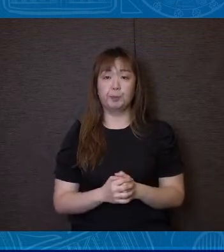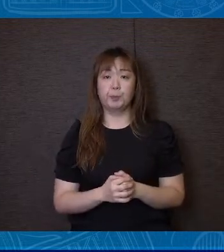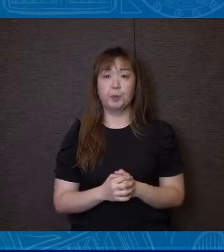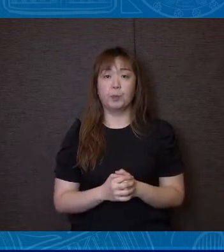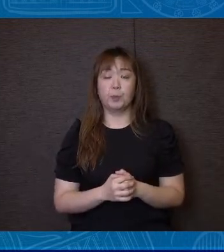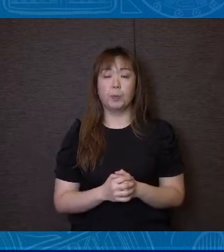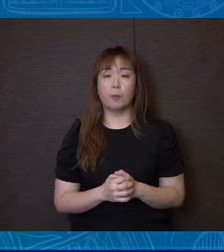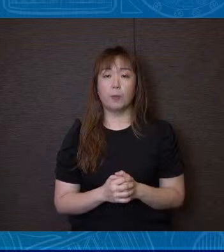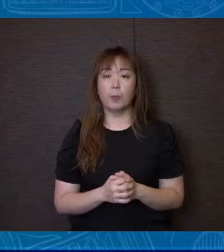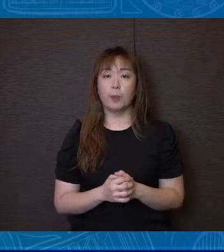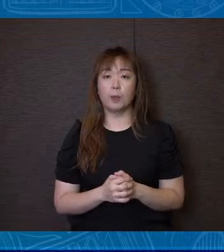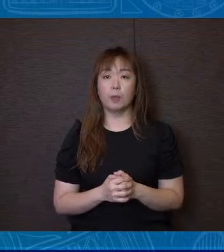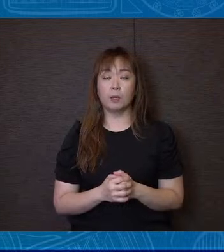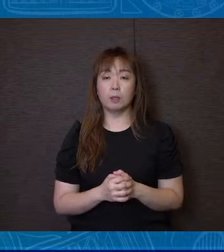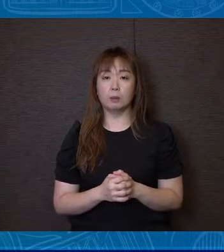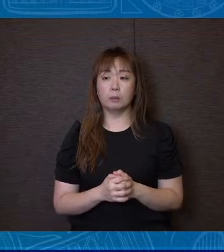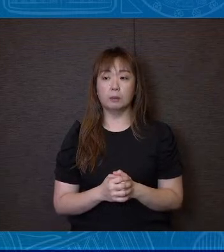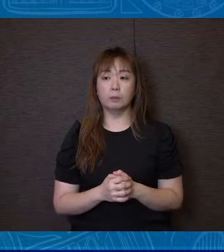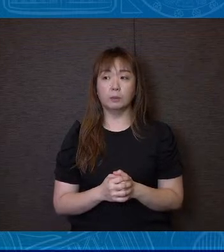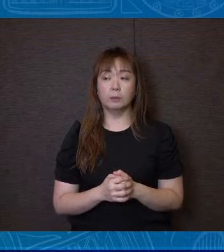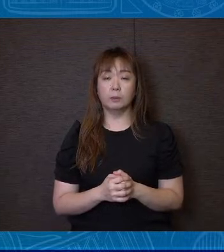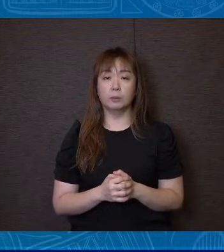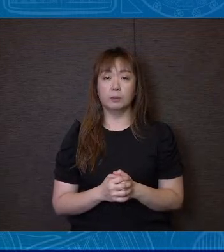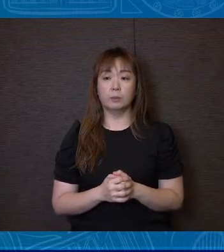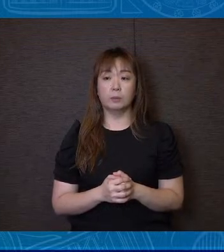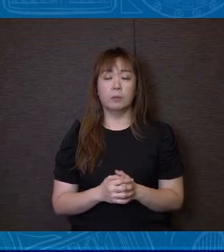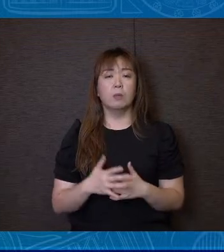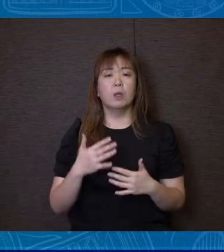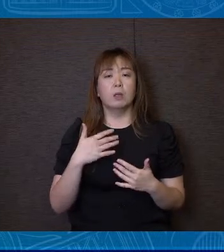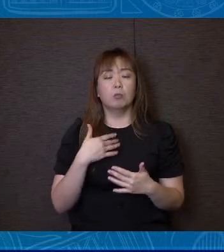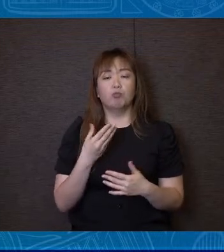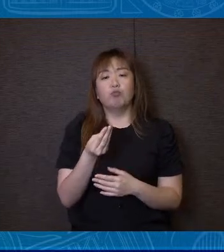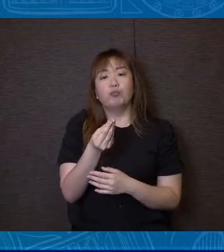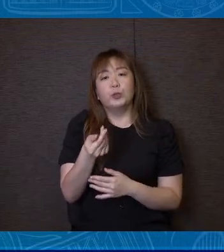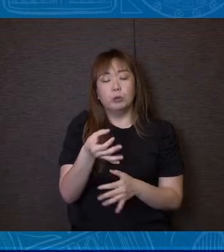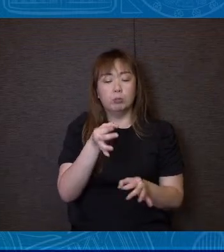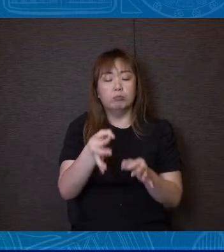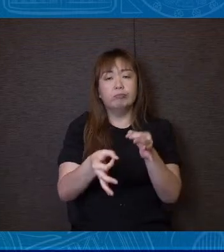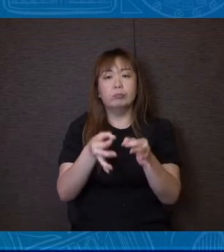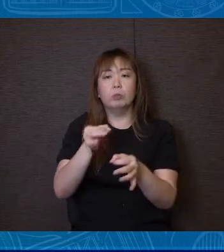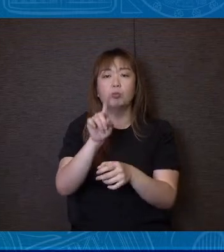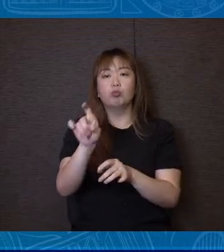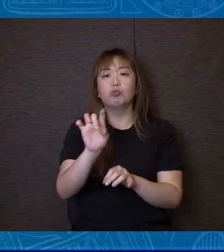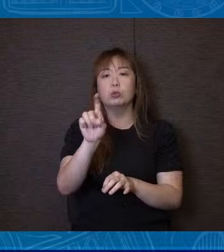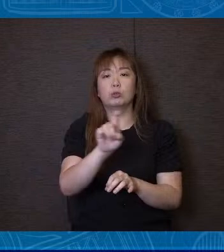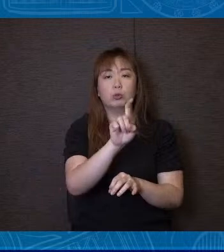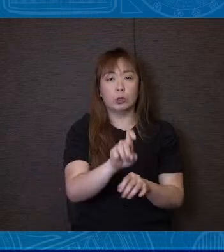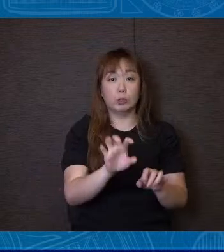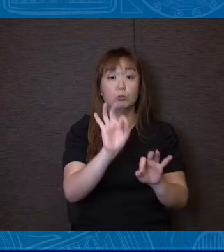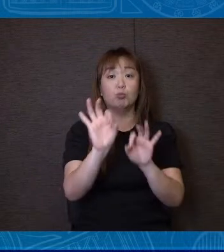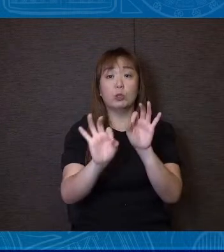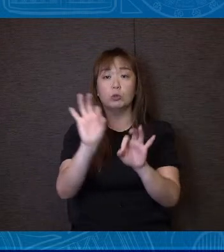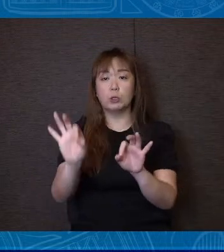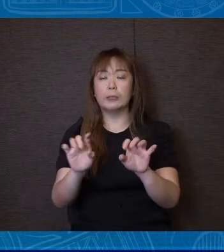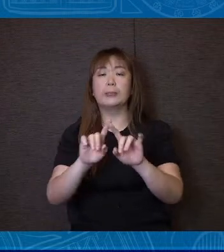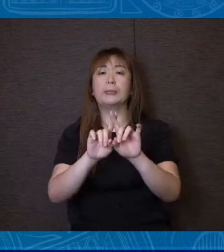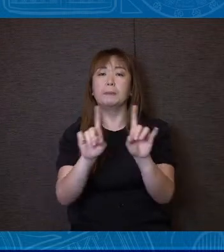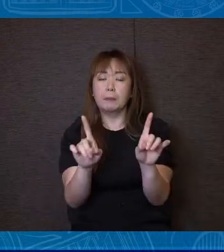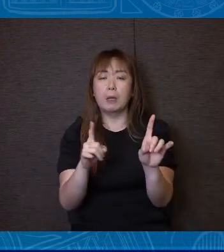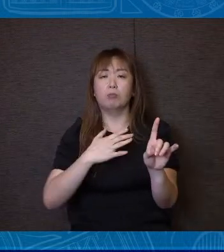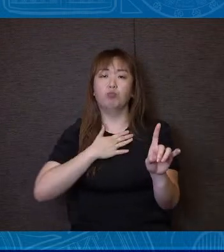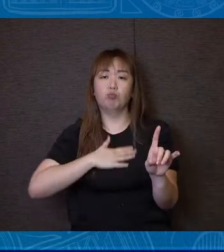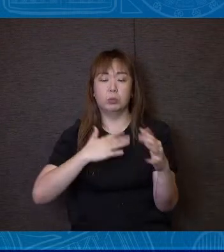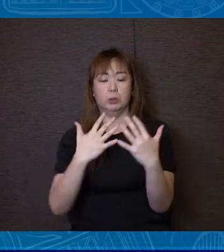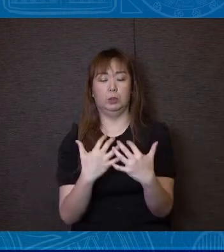this, we'll have a few questions, but I want to make sure that we have some time for questions from the